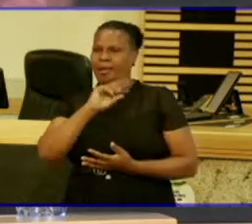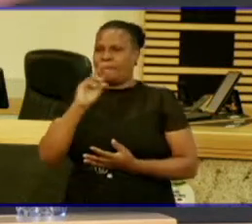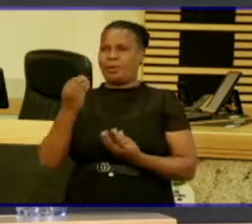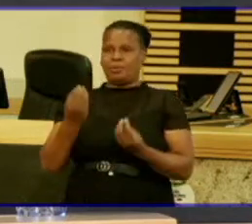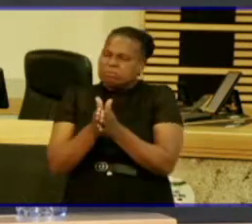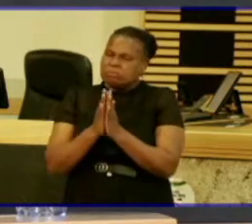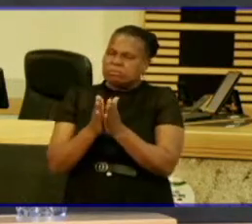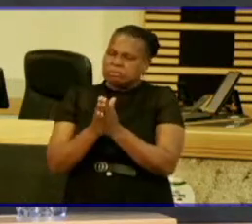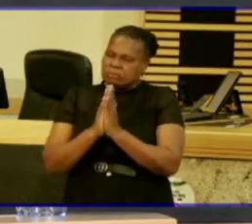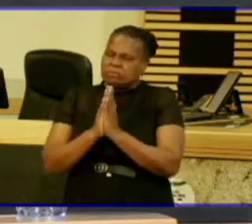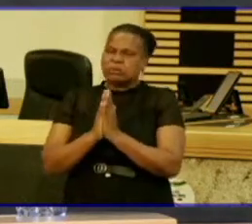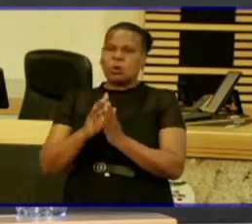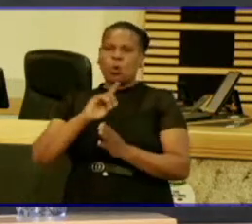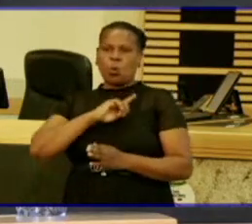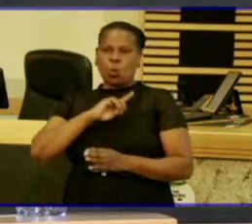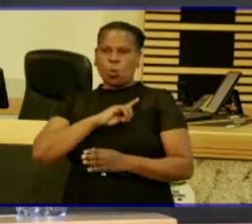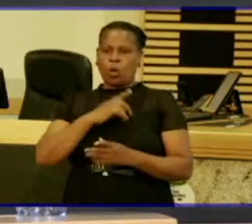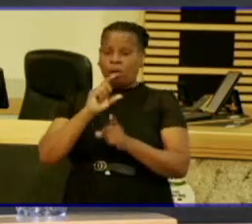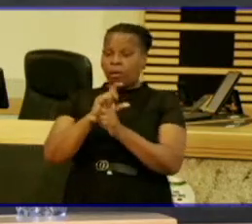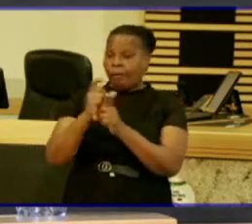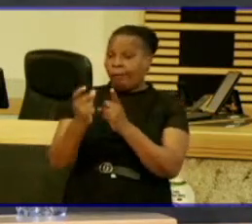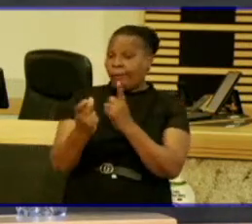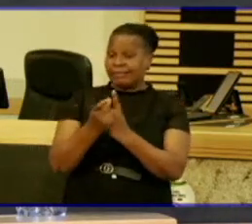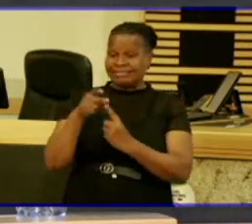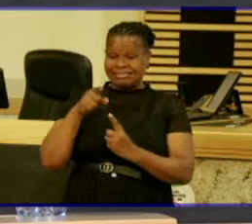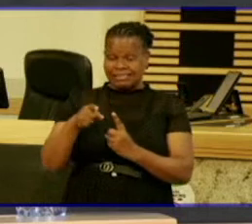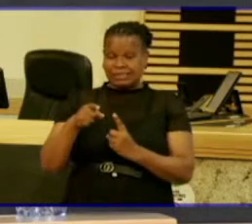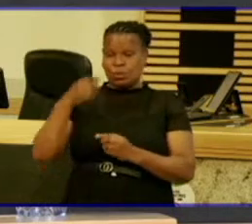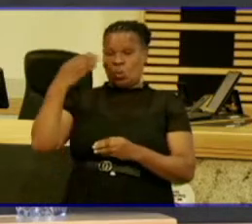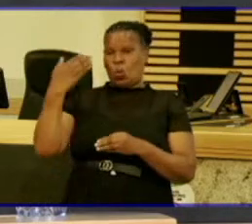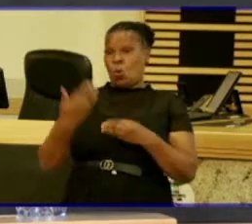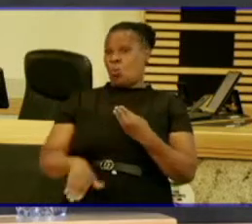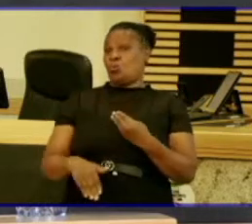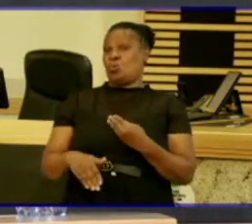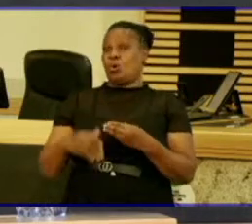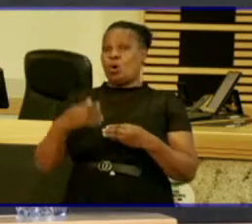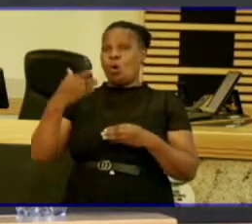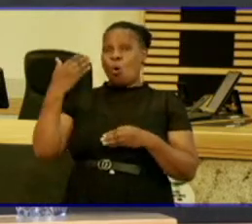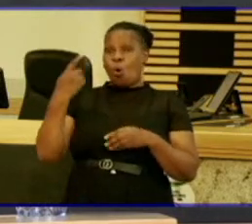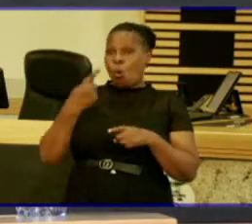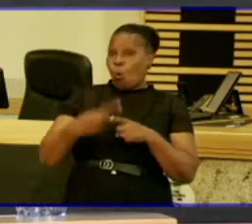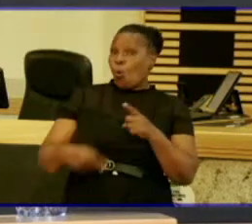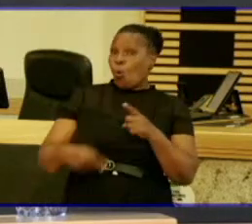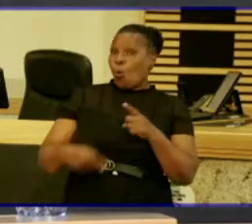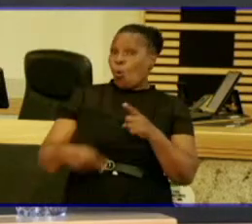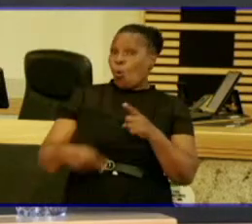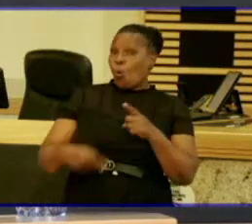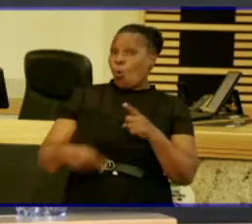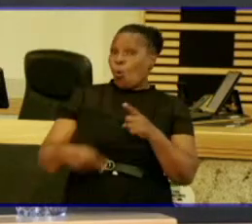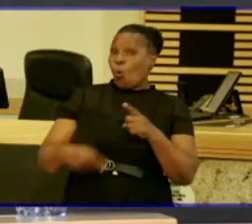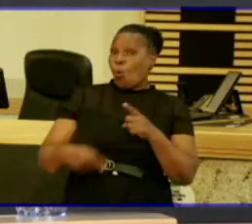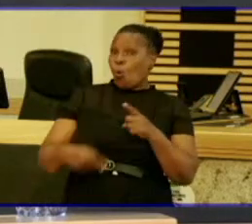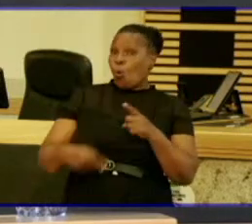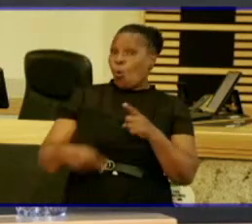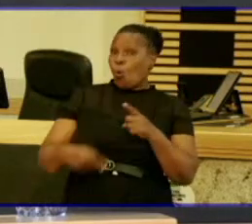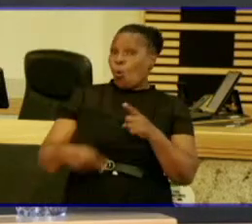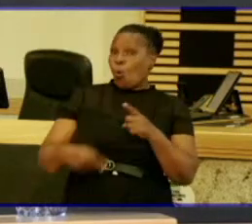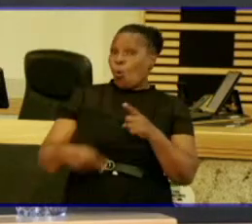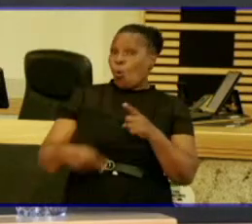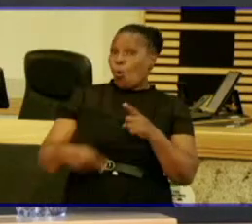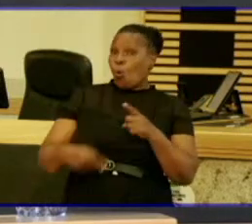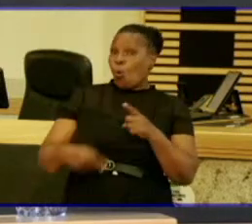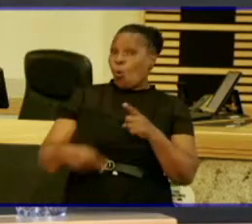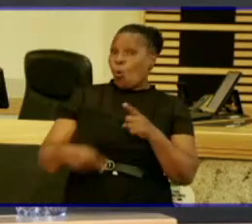esithi umntana akafuni usela thi isiko lokwaluka. Mabangalidistorti abantu bakuthi isiko lokwaluka. Sicela abantwana